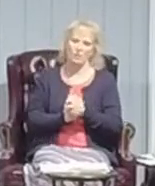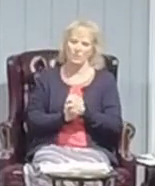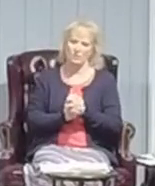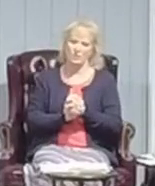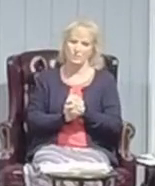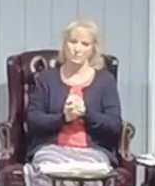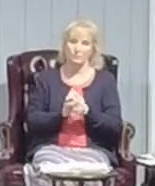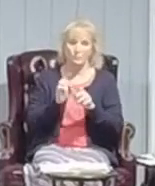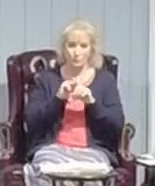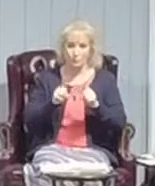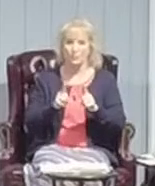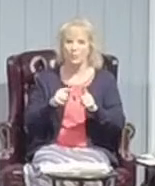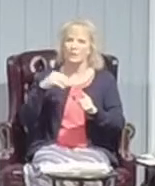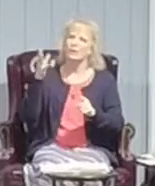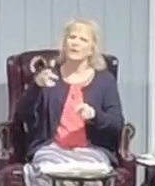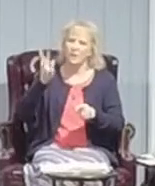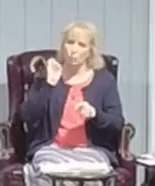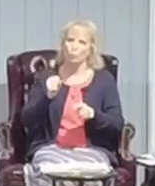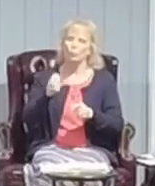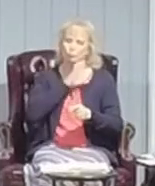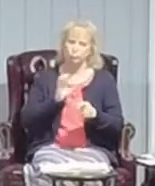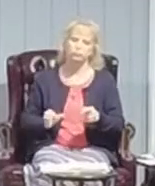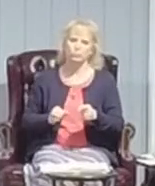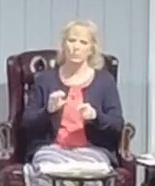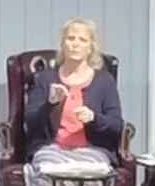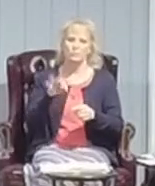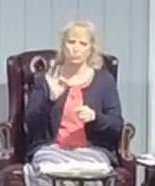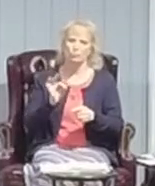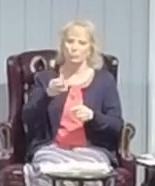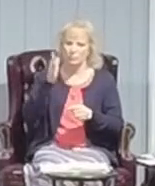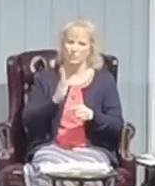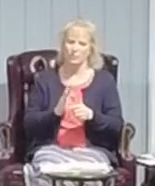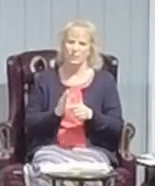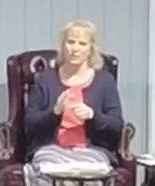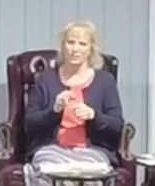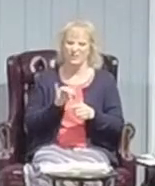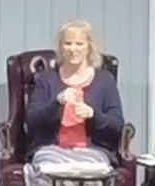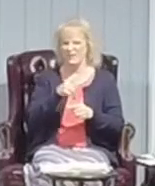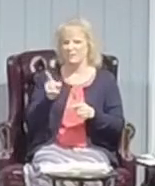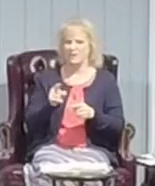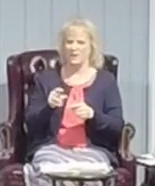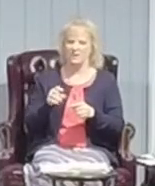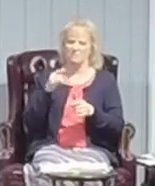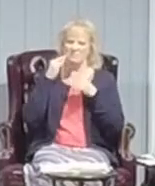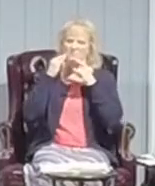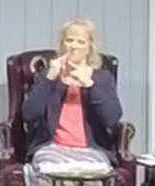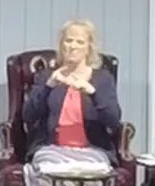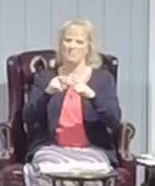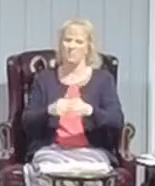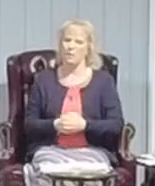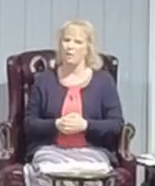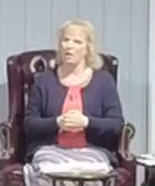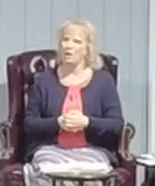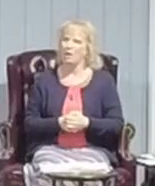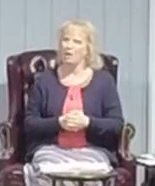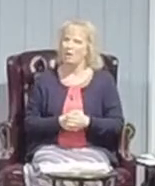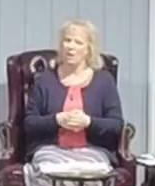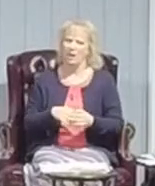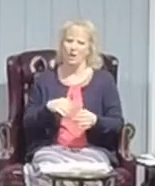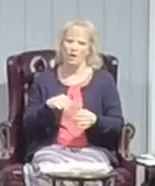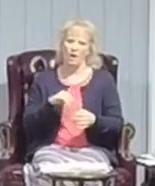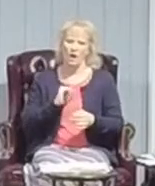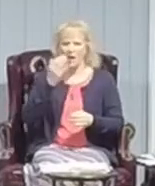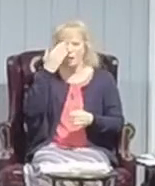the chosen of God. And yet they derided him. I don't know about you, but I don't do deriding real